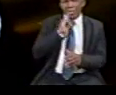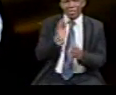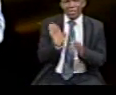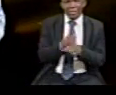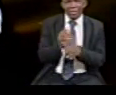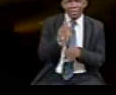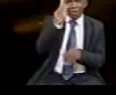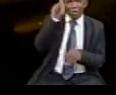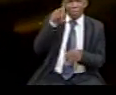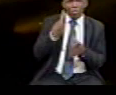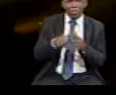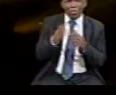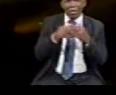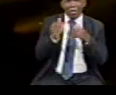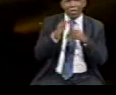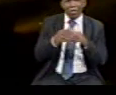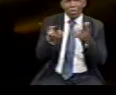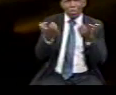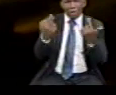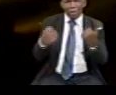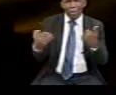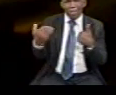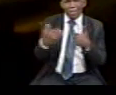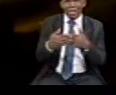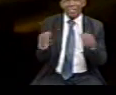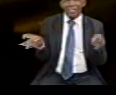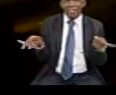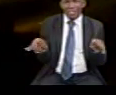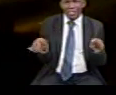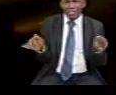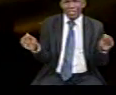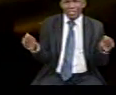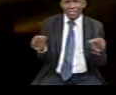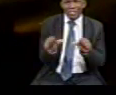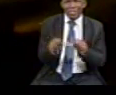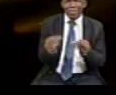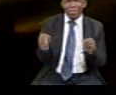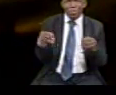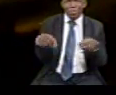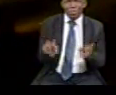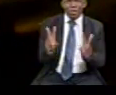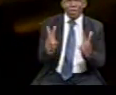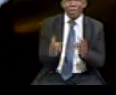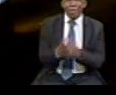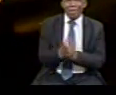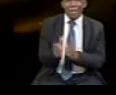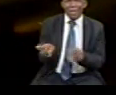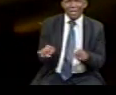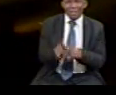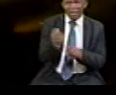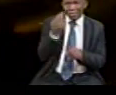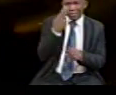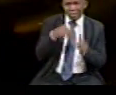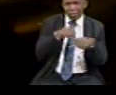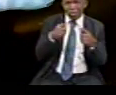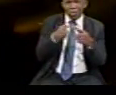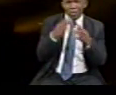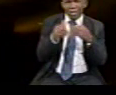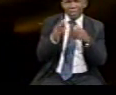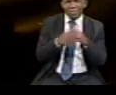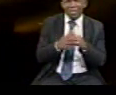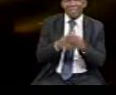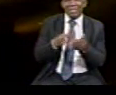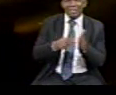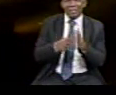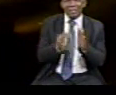come in like manner as you saw him ascend into heaven. You will see him descend from heaven. He's not going to be a Jesus that will